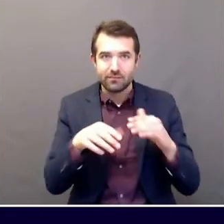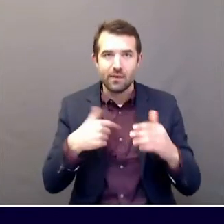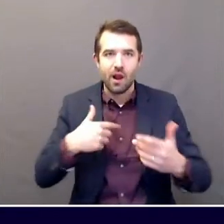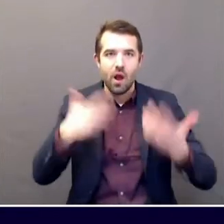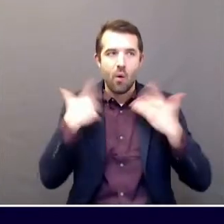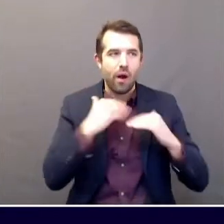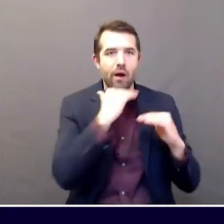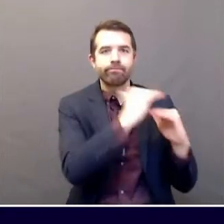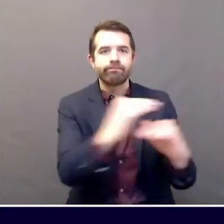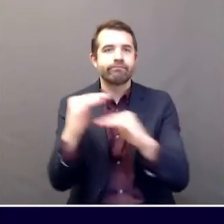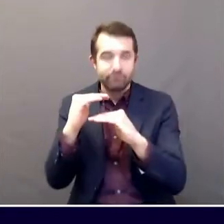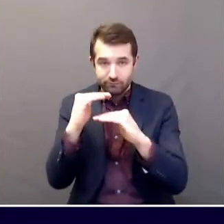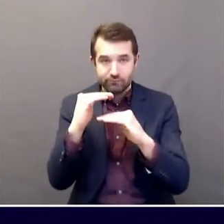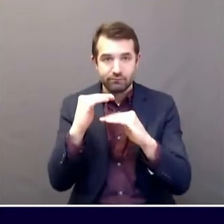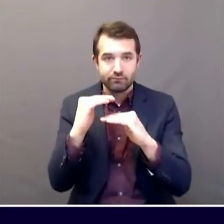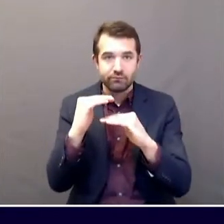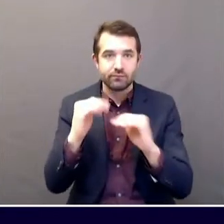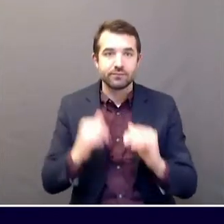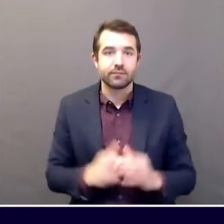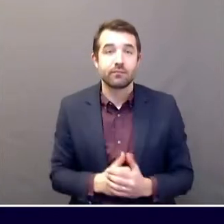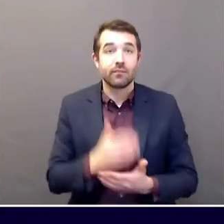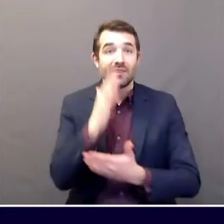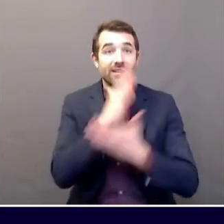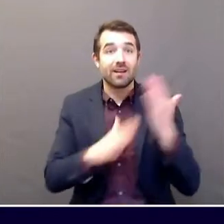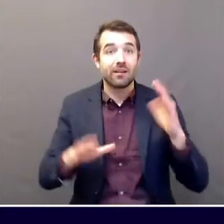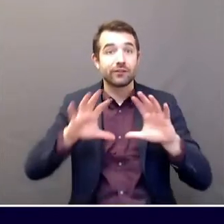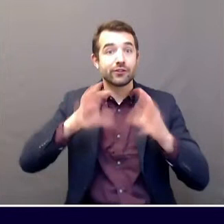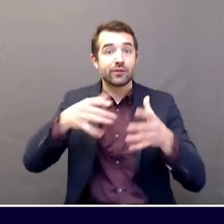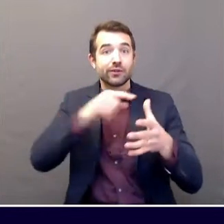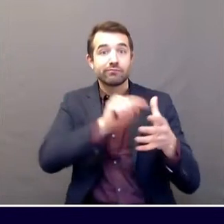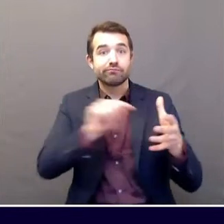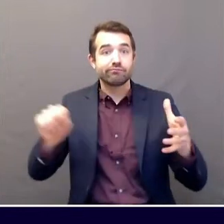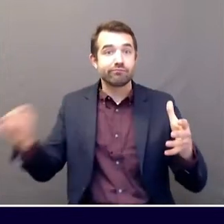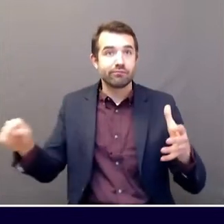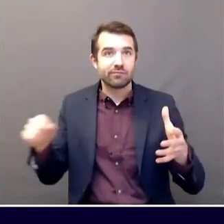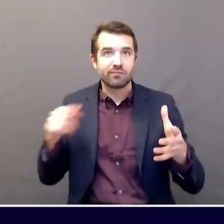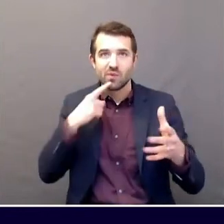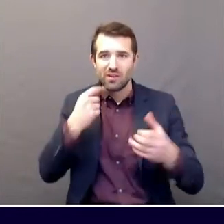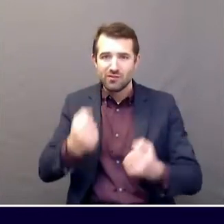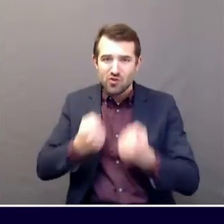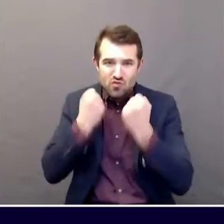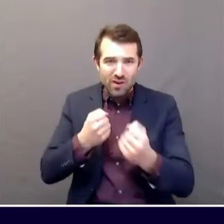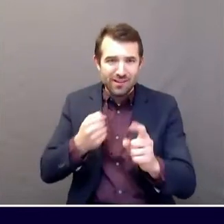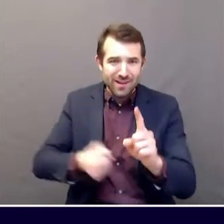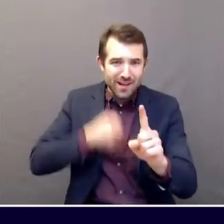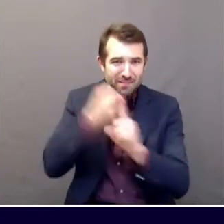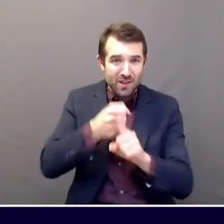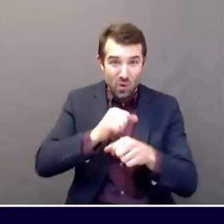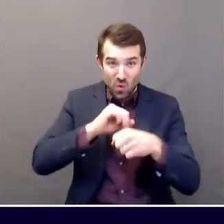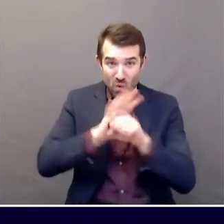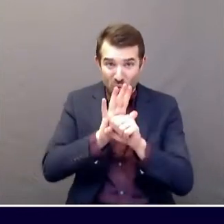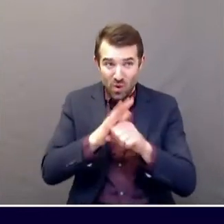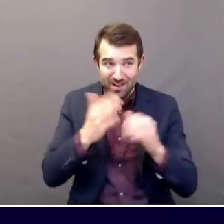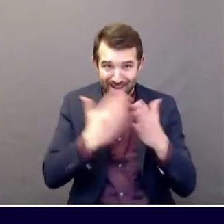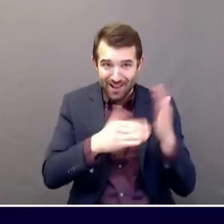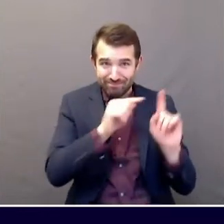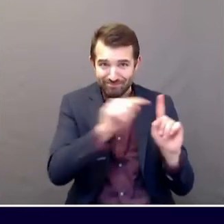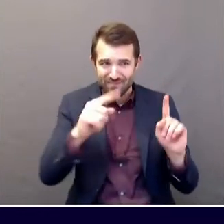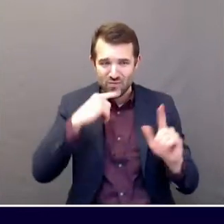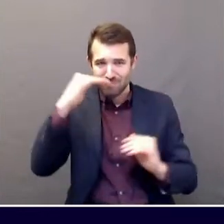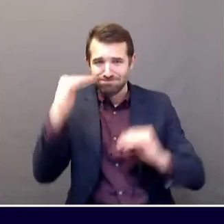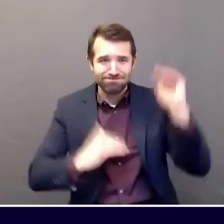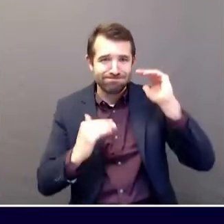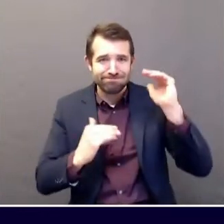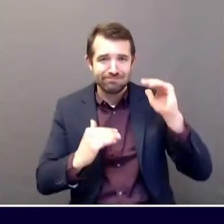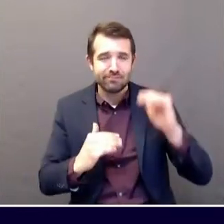populations that have been disproportionately affected by COVID-19, whether that's because of their race or ethnicity, because of their geography,